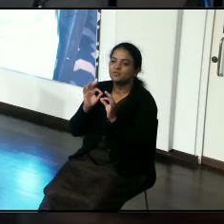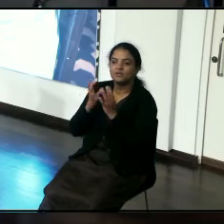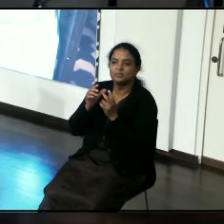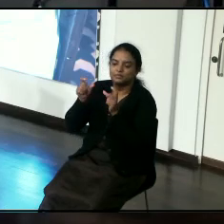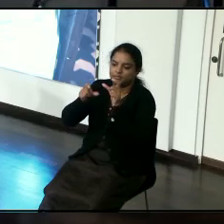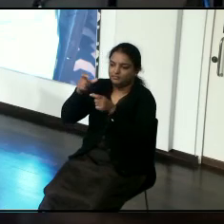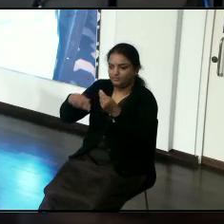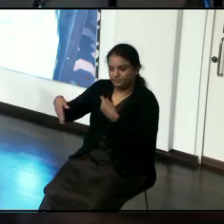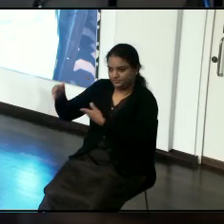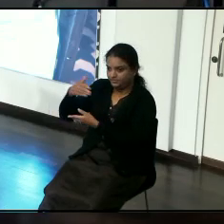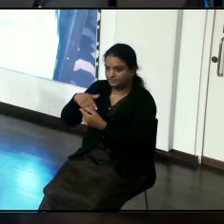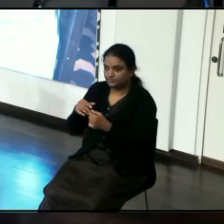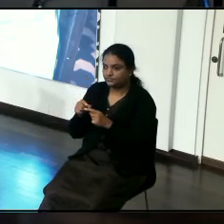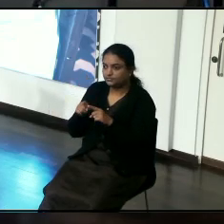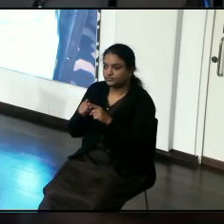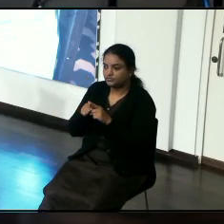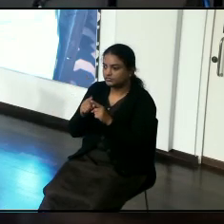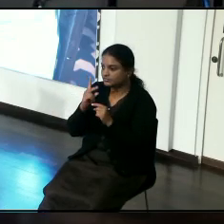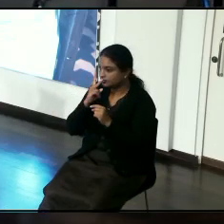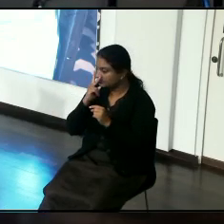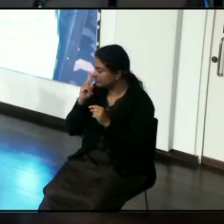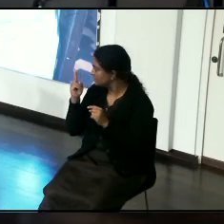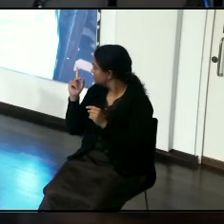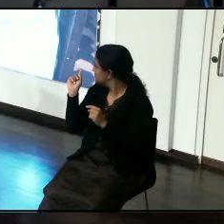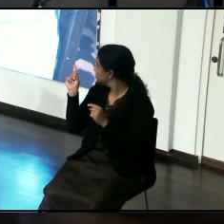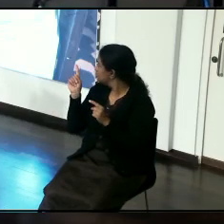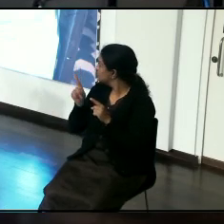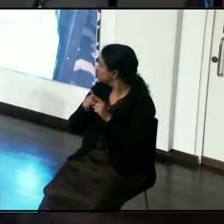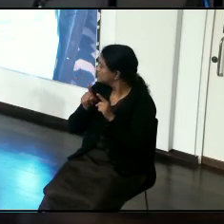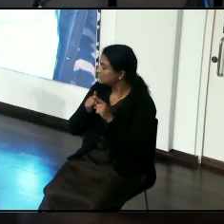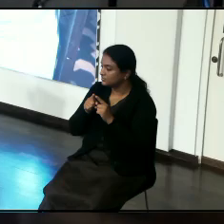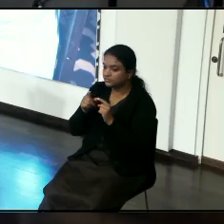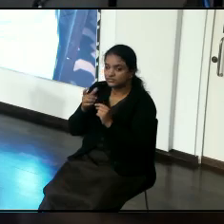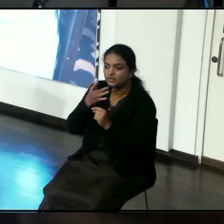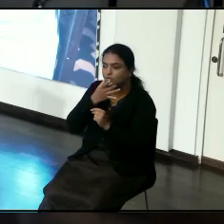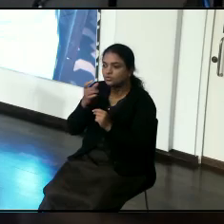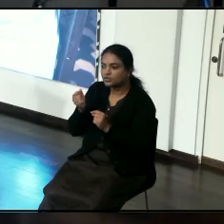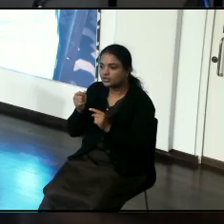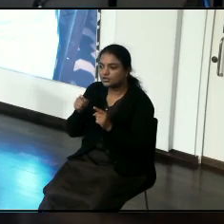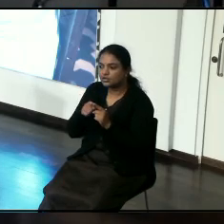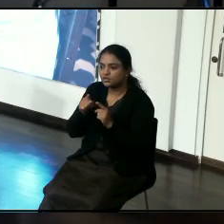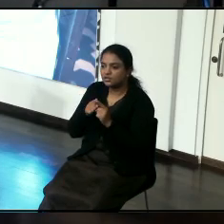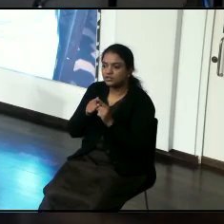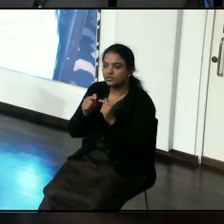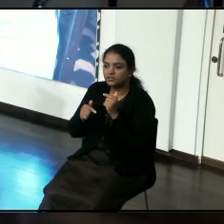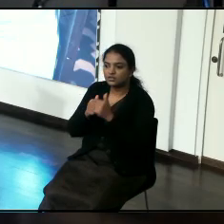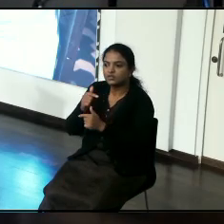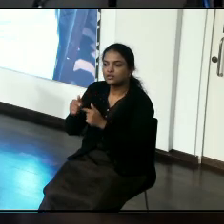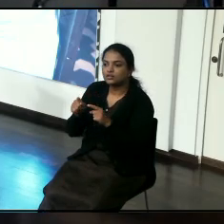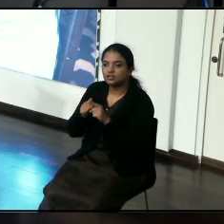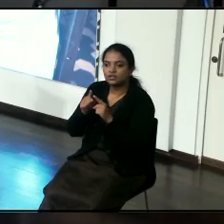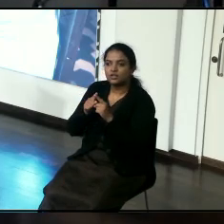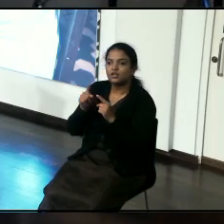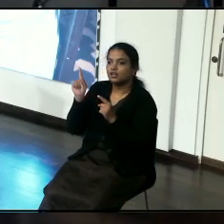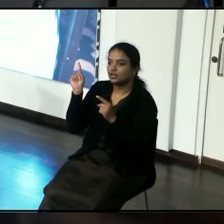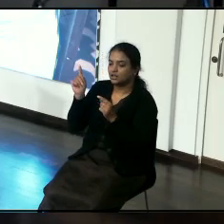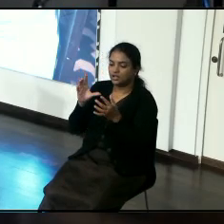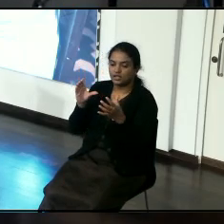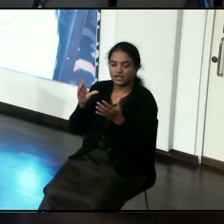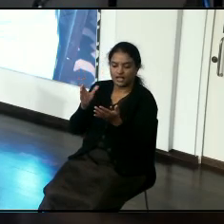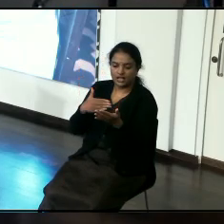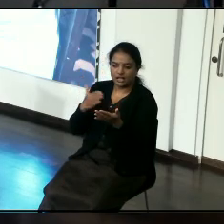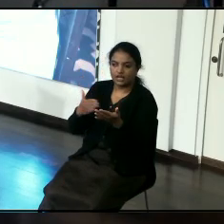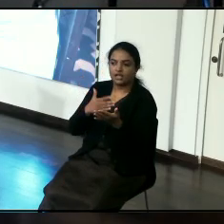And Rafael he's sitting in his grand sala, or ballroom, which he's converted into a library. And he has this